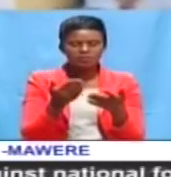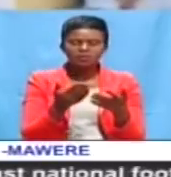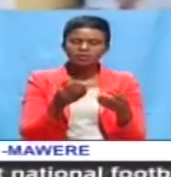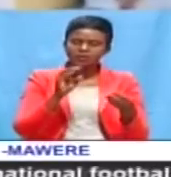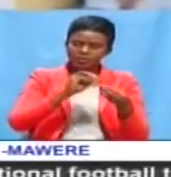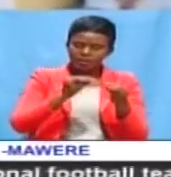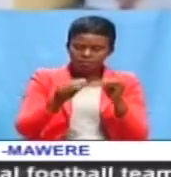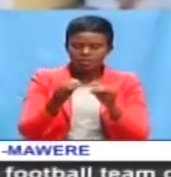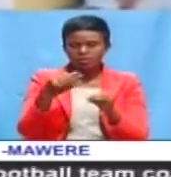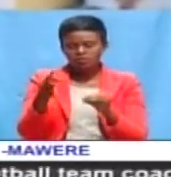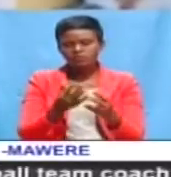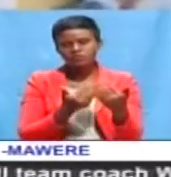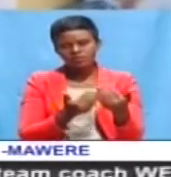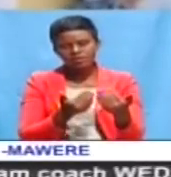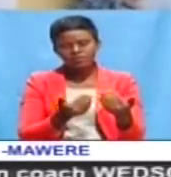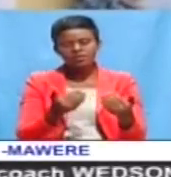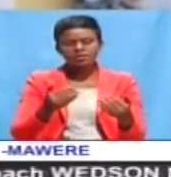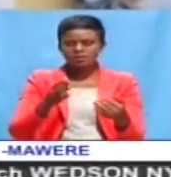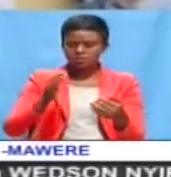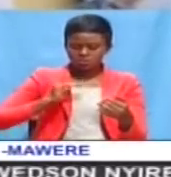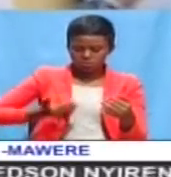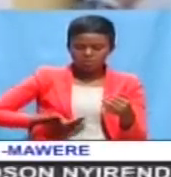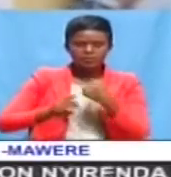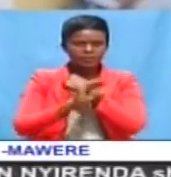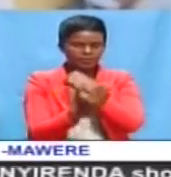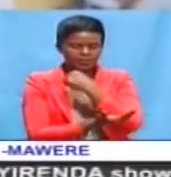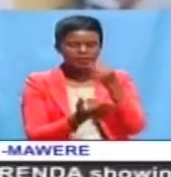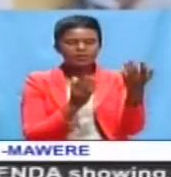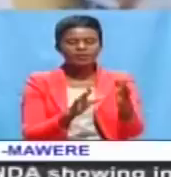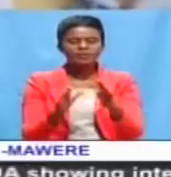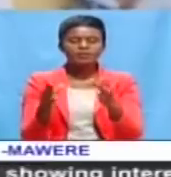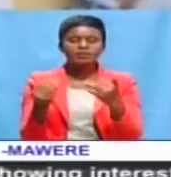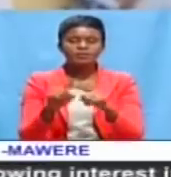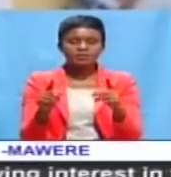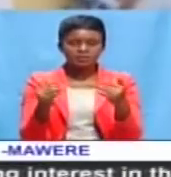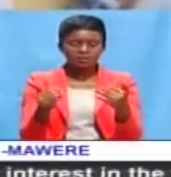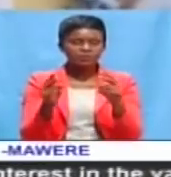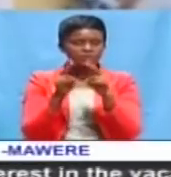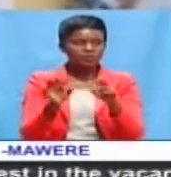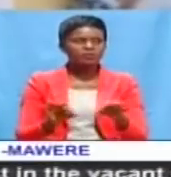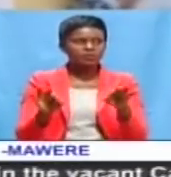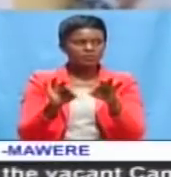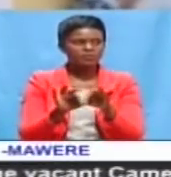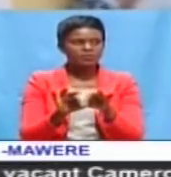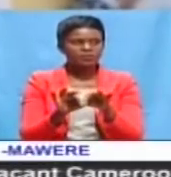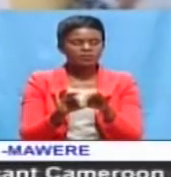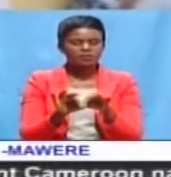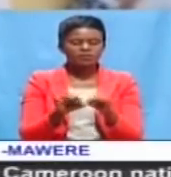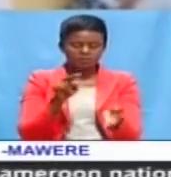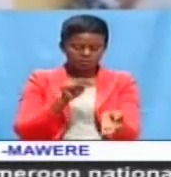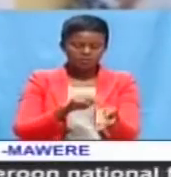mortality rates of any country. This being the case, it is imperative for the